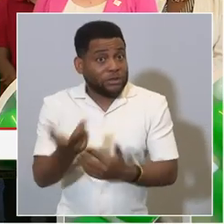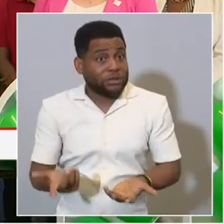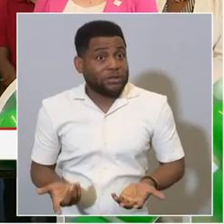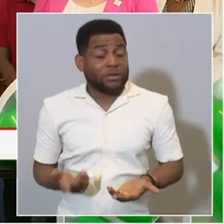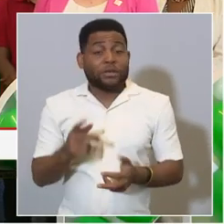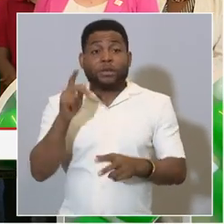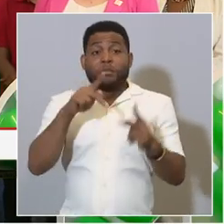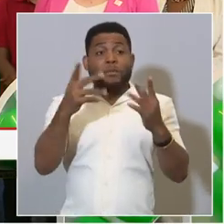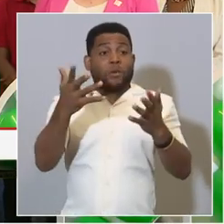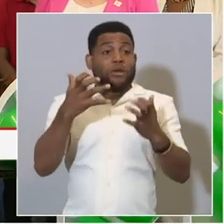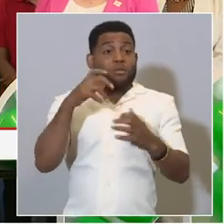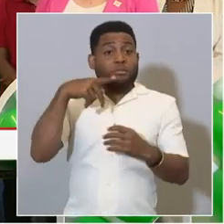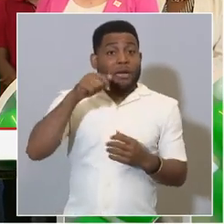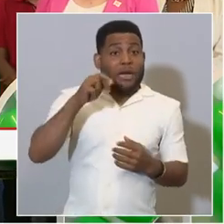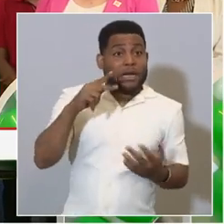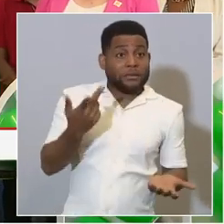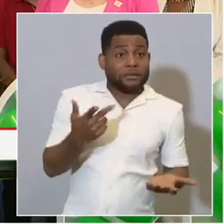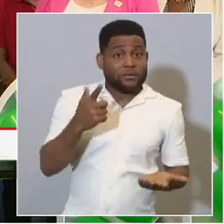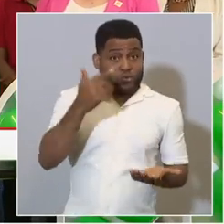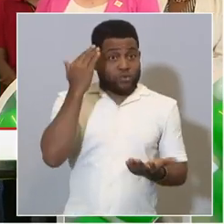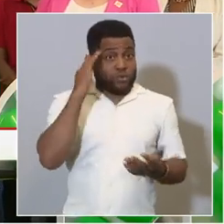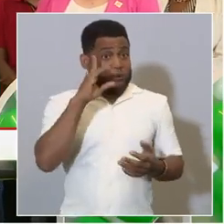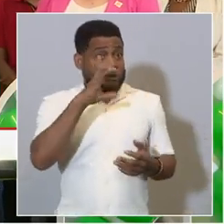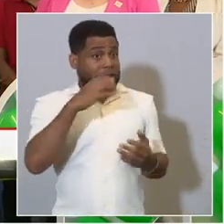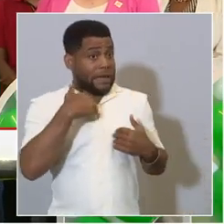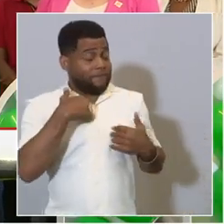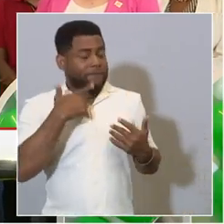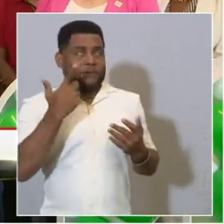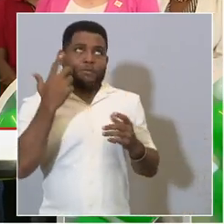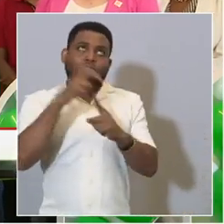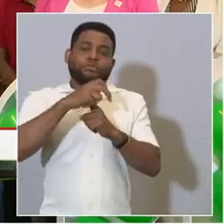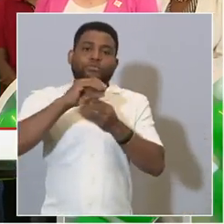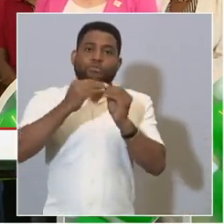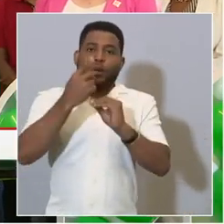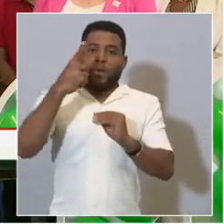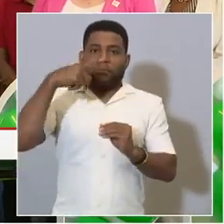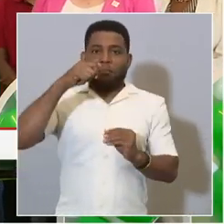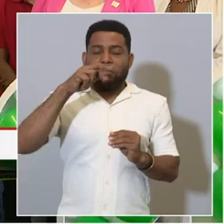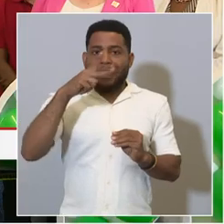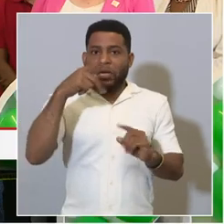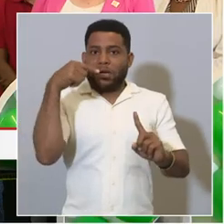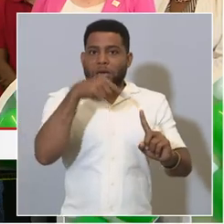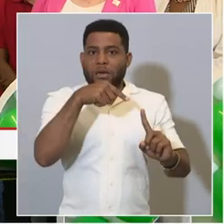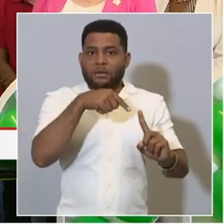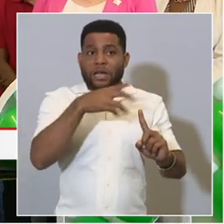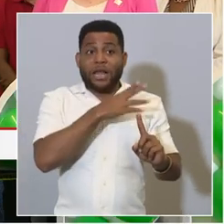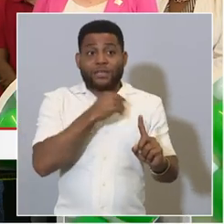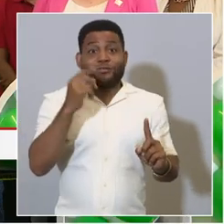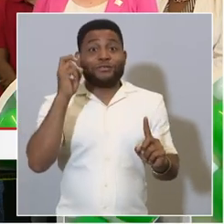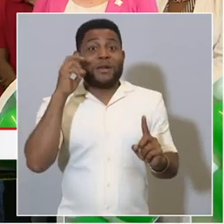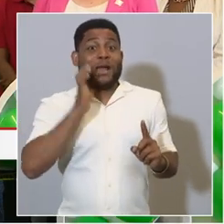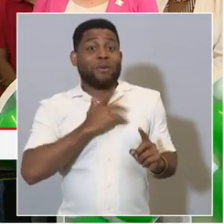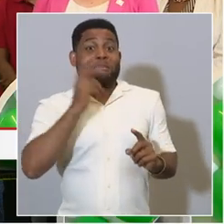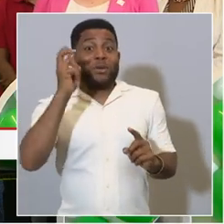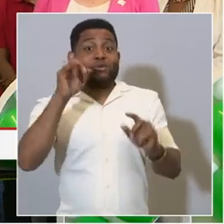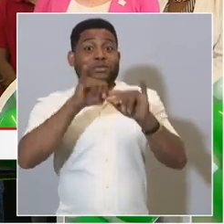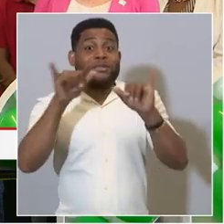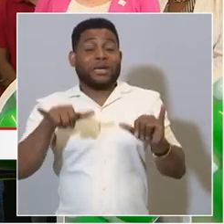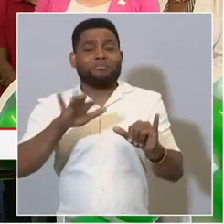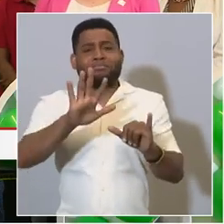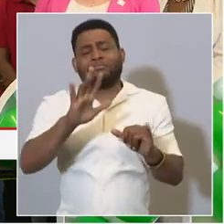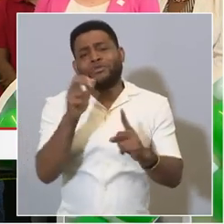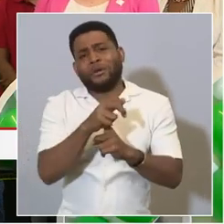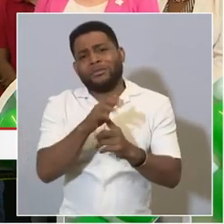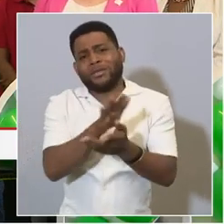the #1 park system in the country, and our metro system is clean and safe and